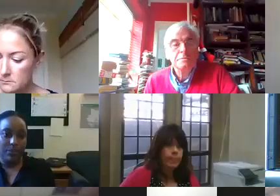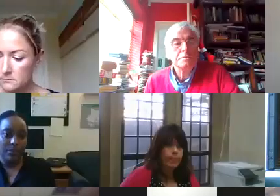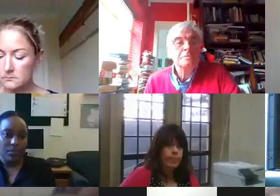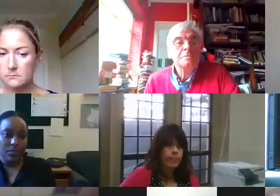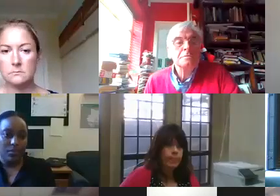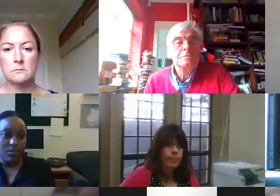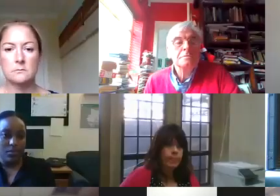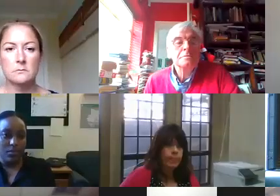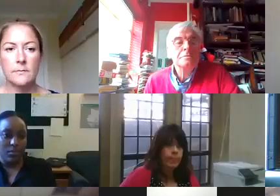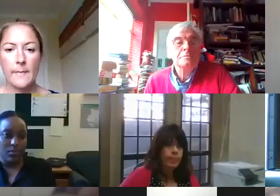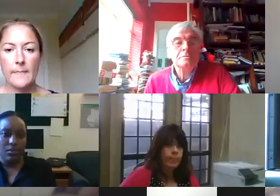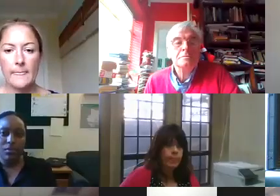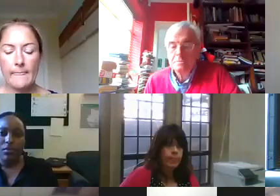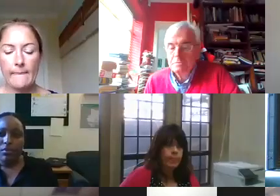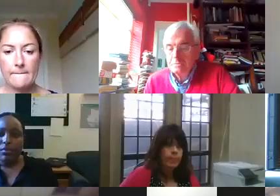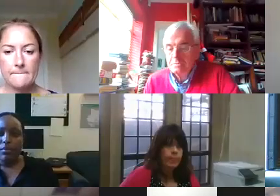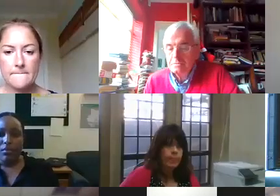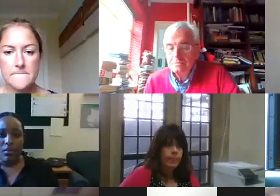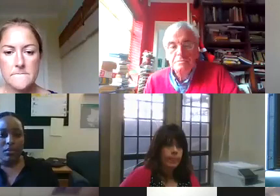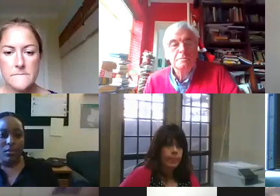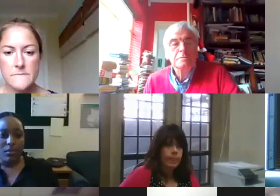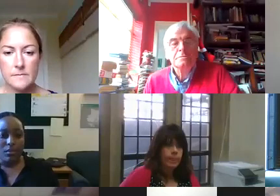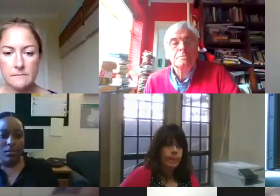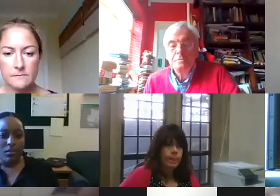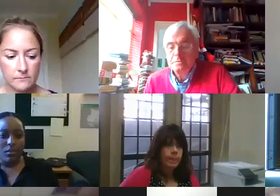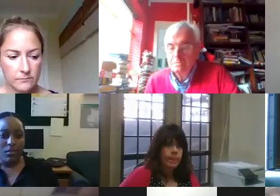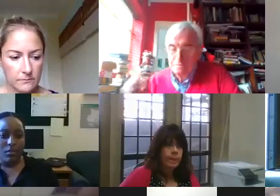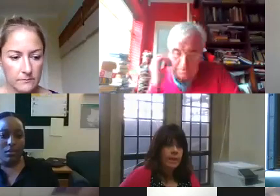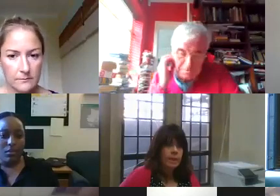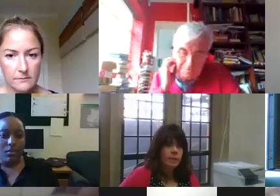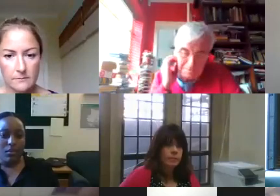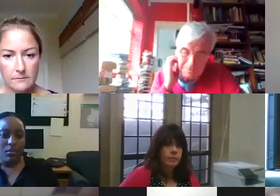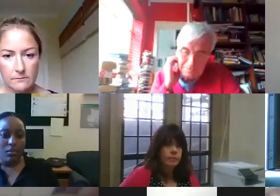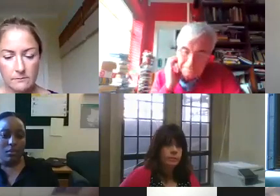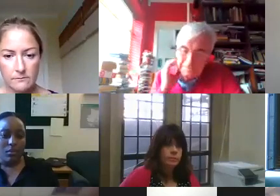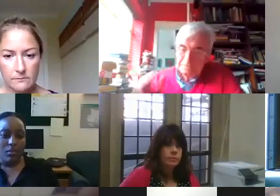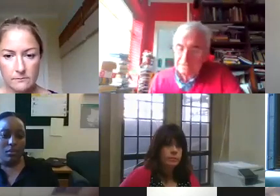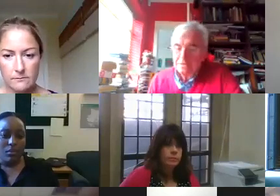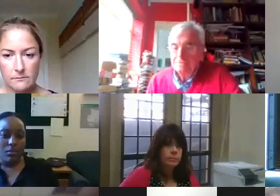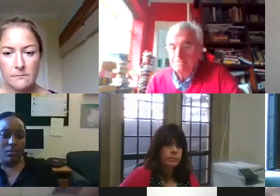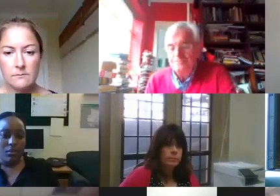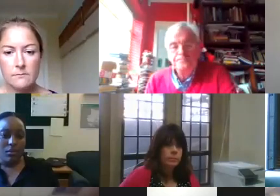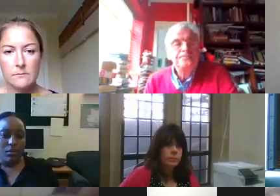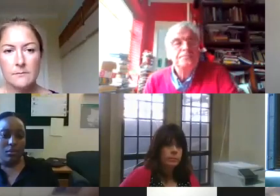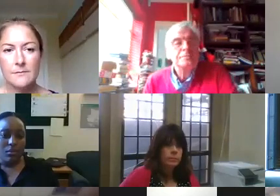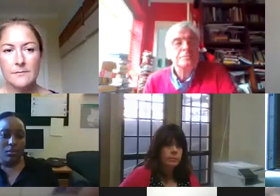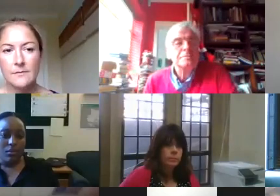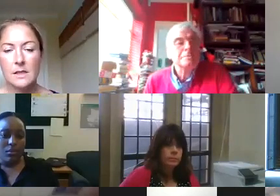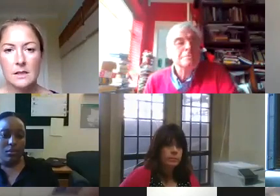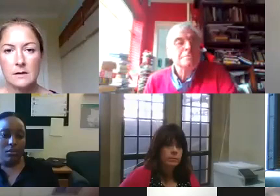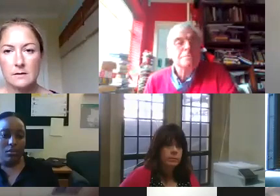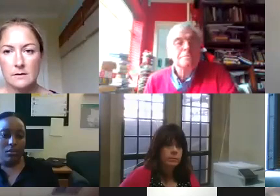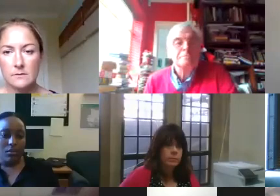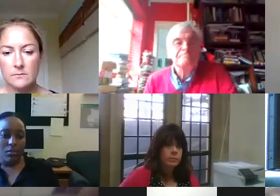Thank you. And while that takes place, I'm delighted to introduce our first speaker, who is Stephen Kingdom, is the